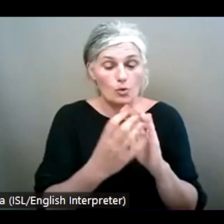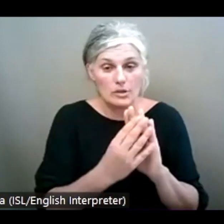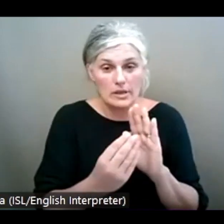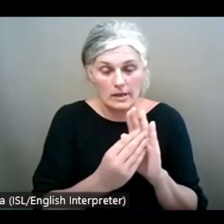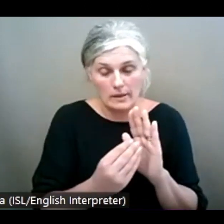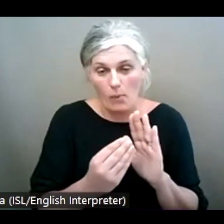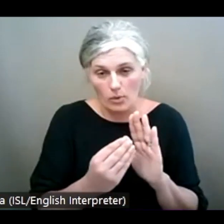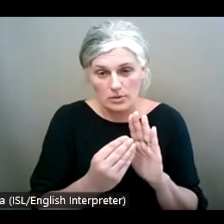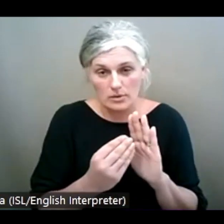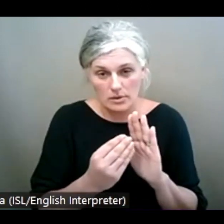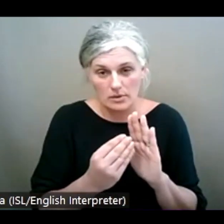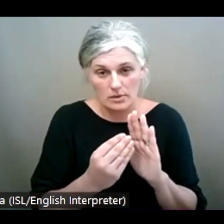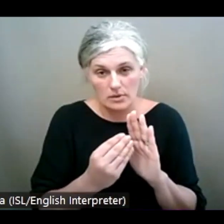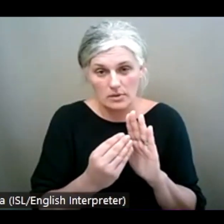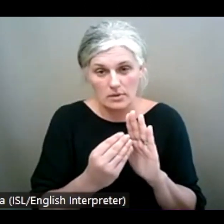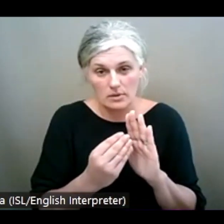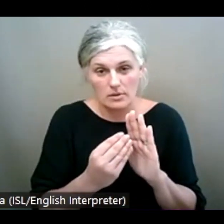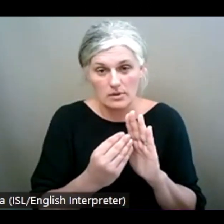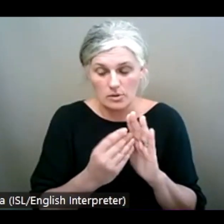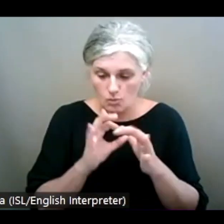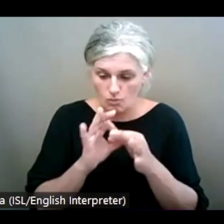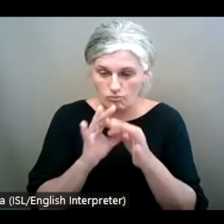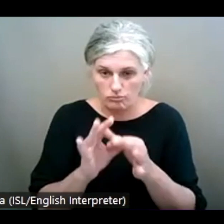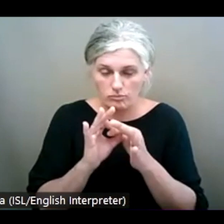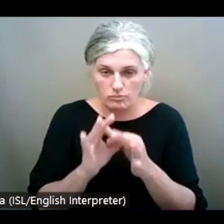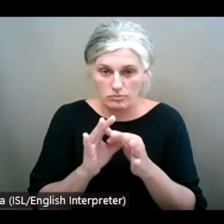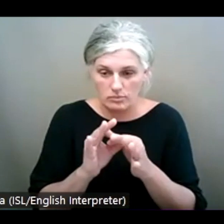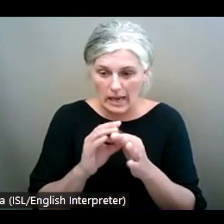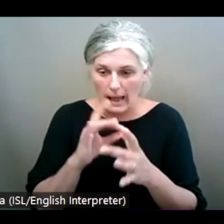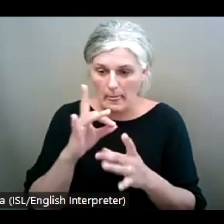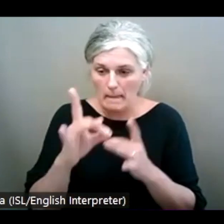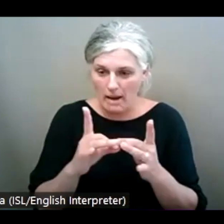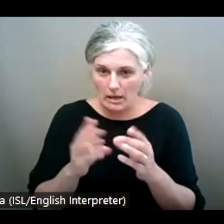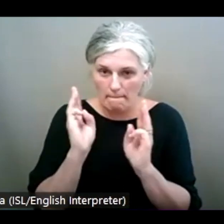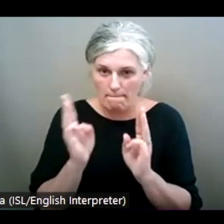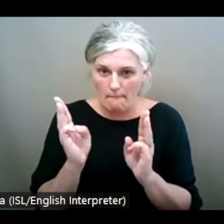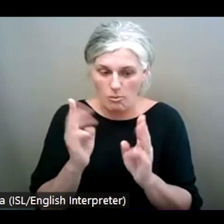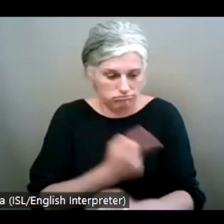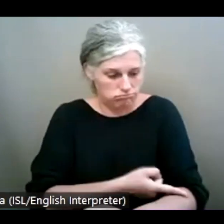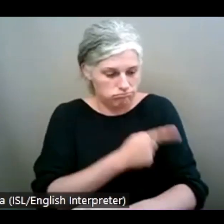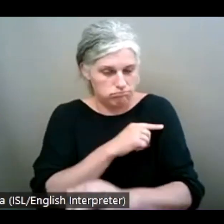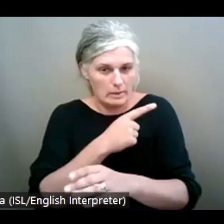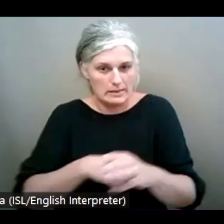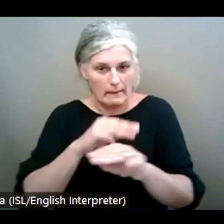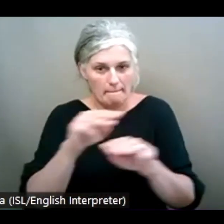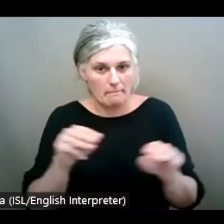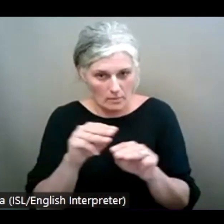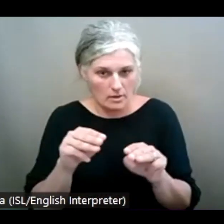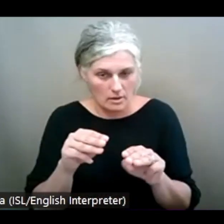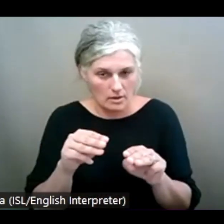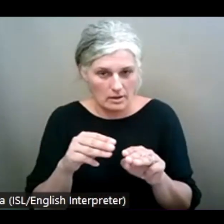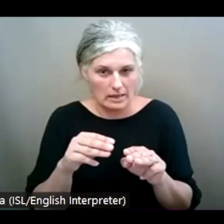really very much empowers disabled people to their core. It gives a framework